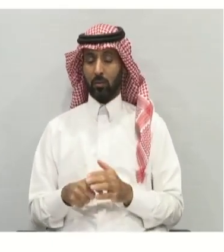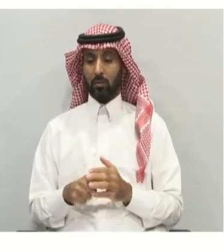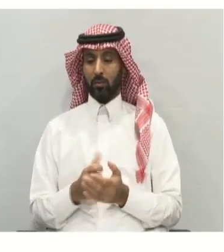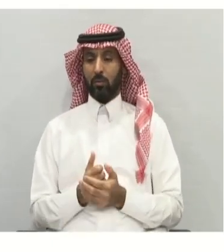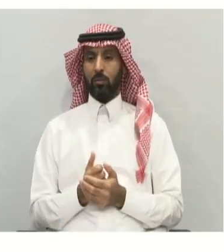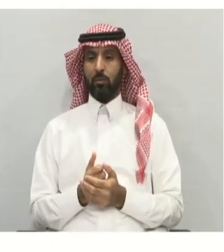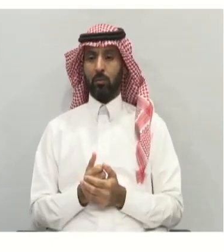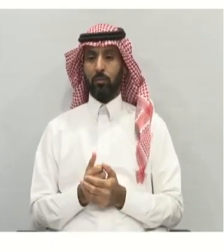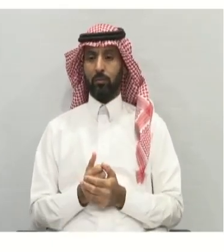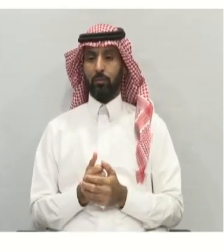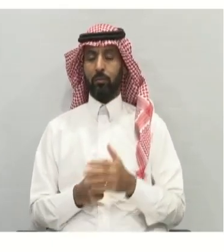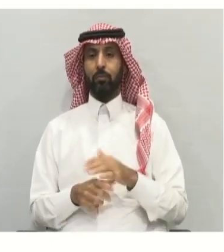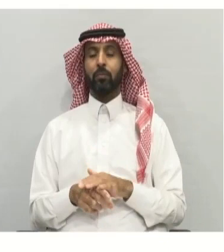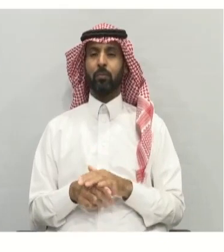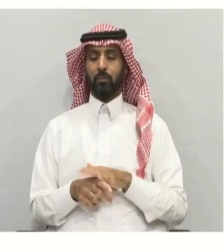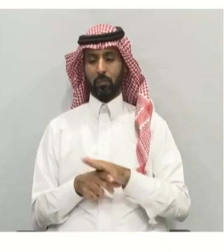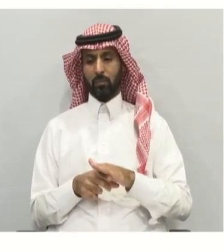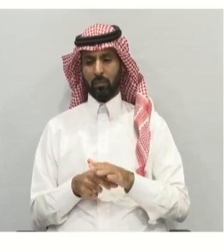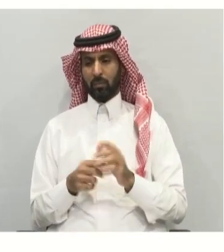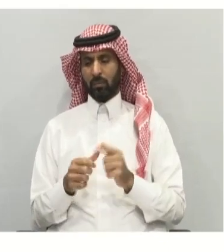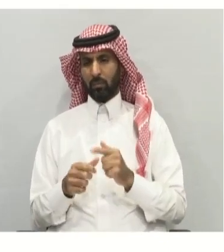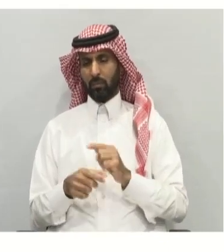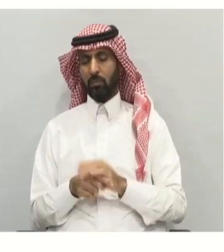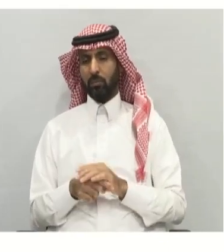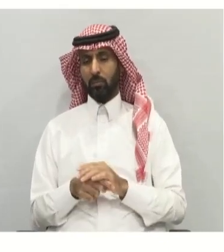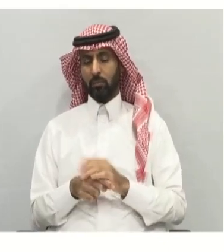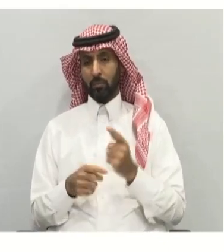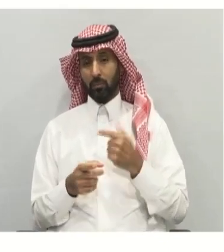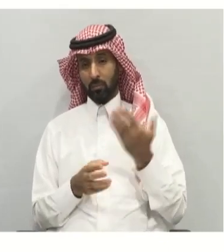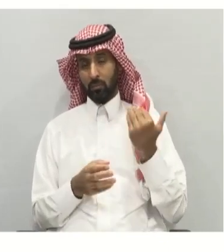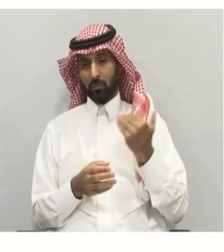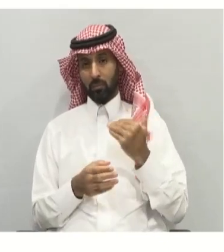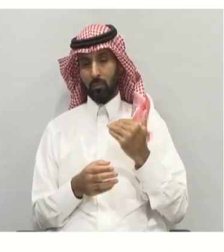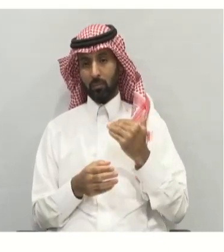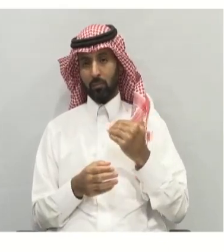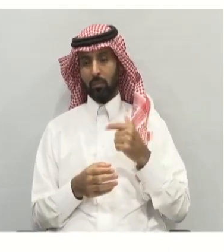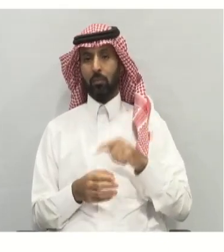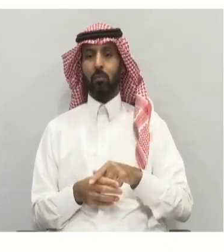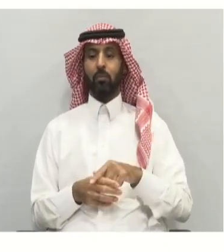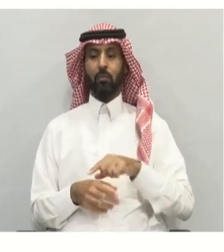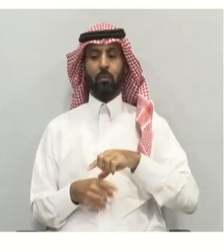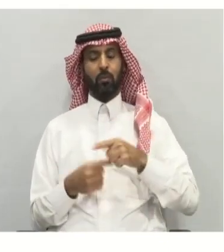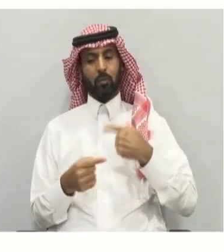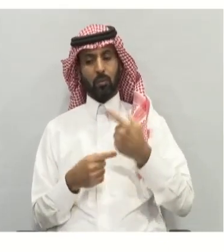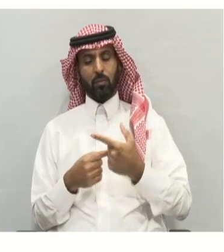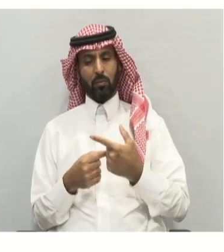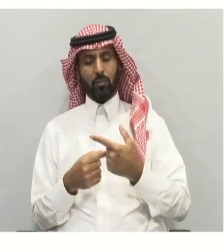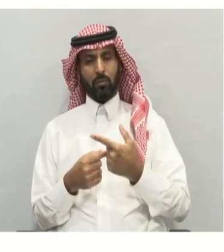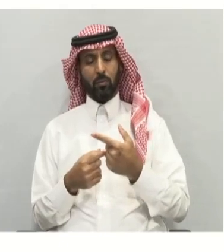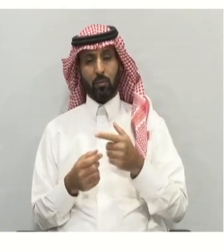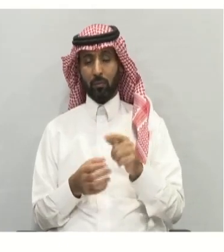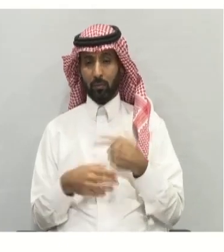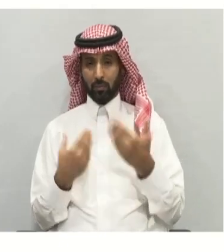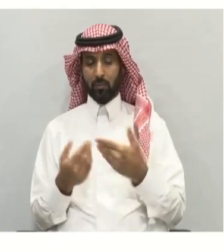usually we can see at the different countries. So as you can see here, this is how we answer